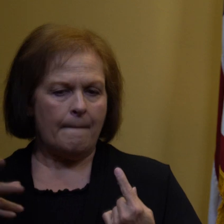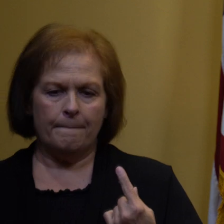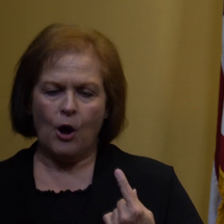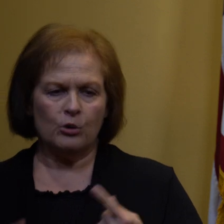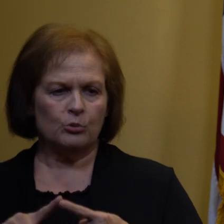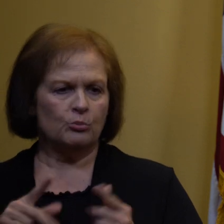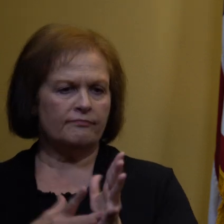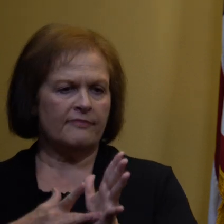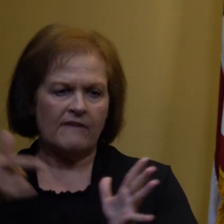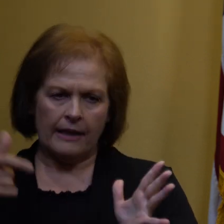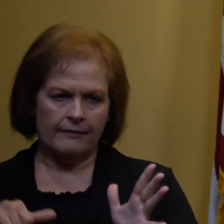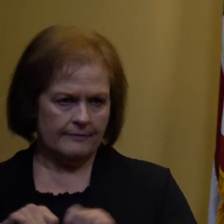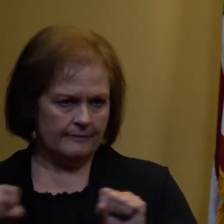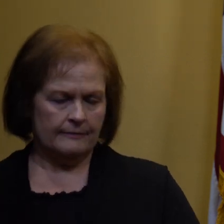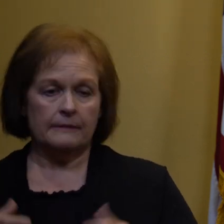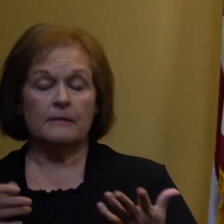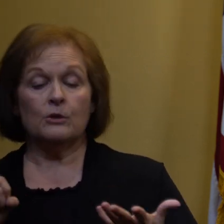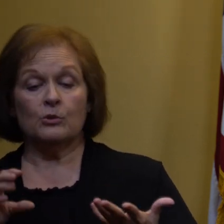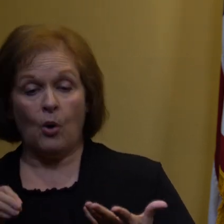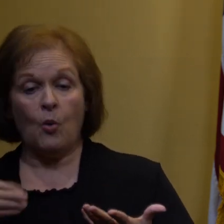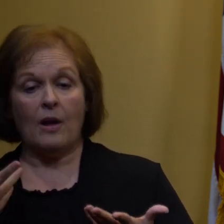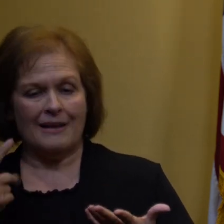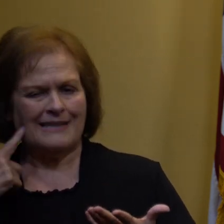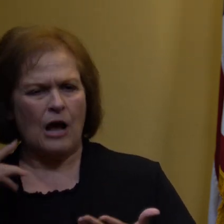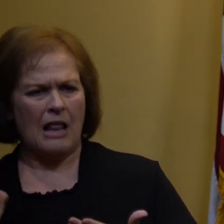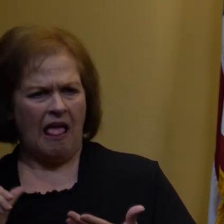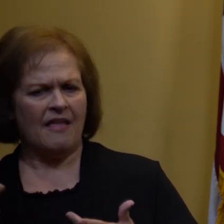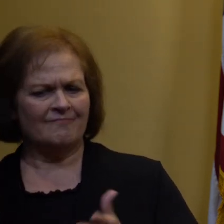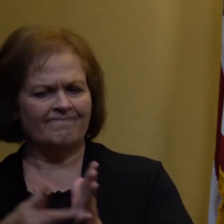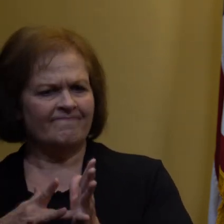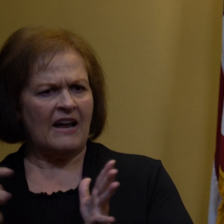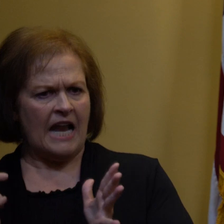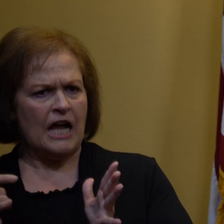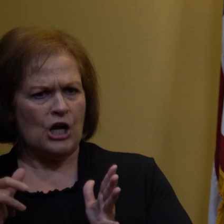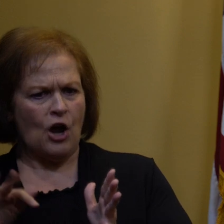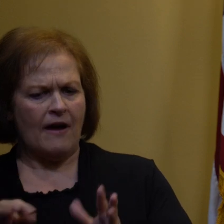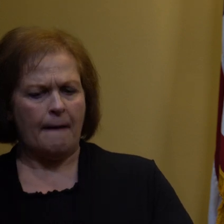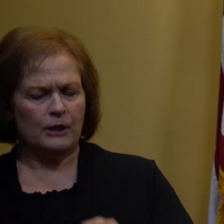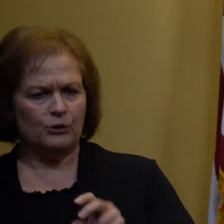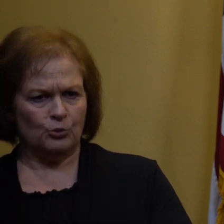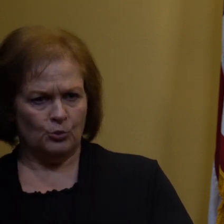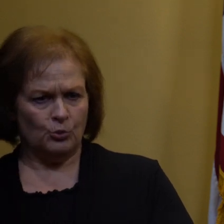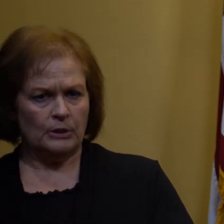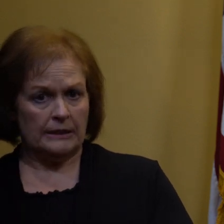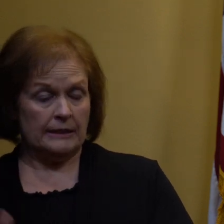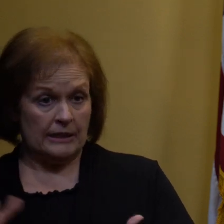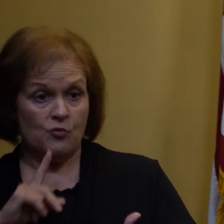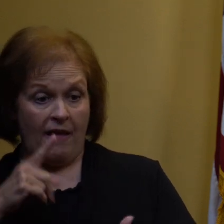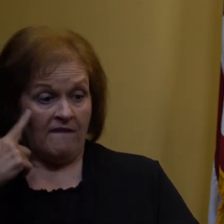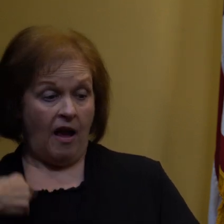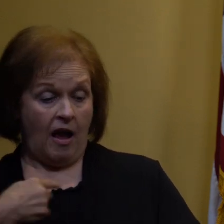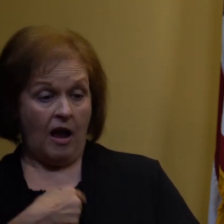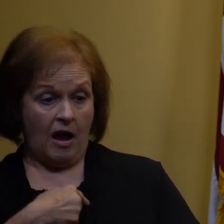taking advantage. And so, to me, that sounds like taking advantage of an opportunity, and really for